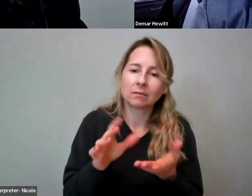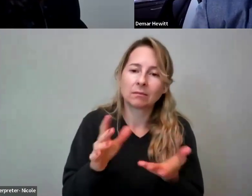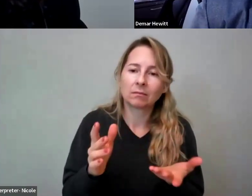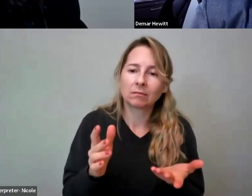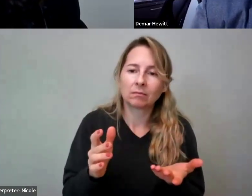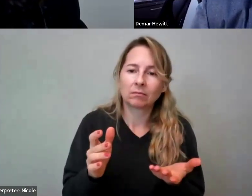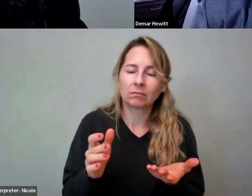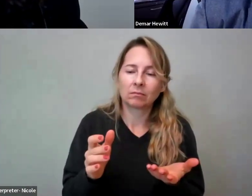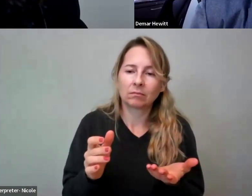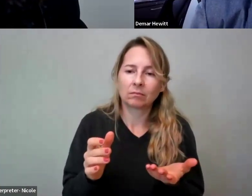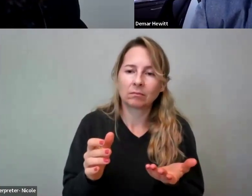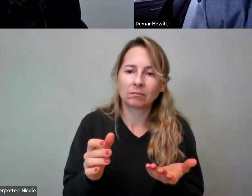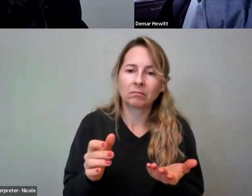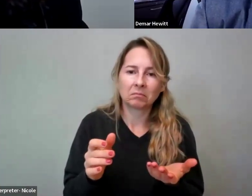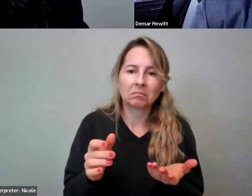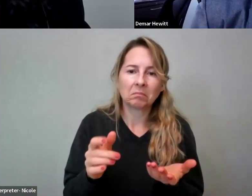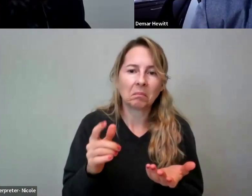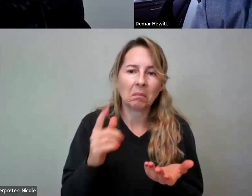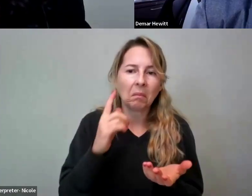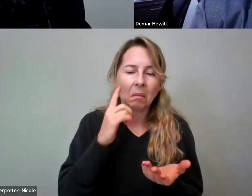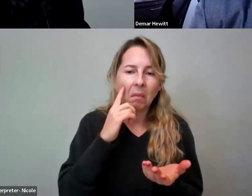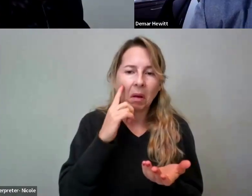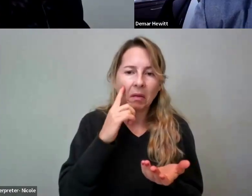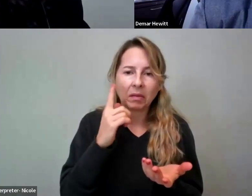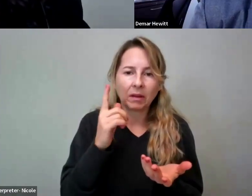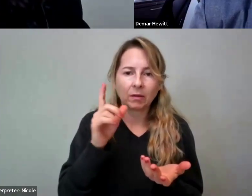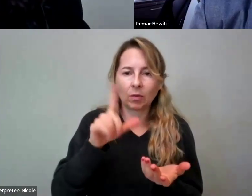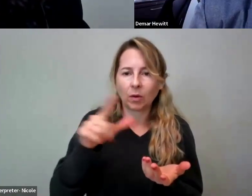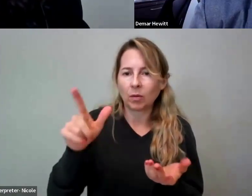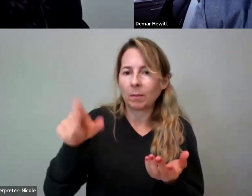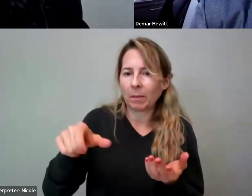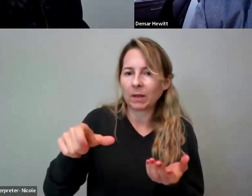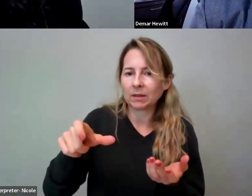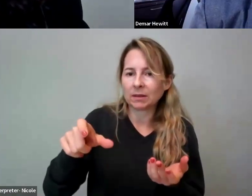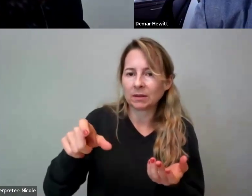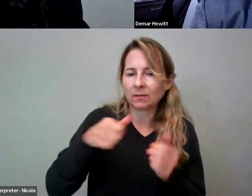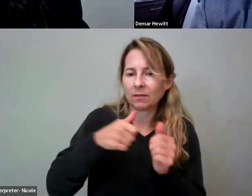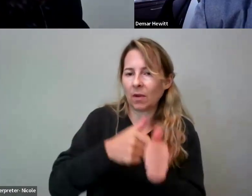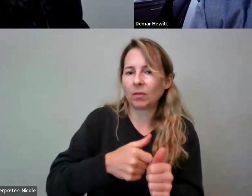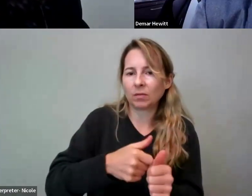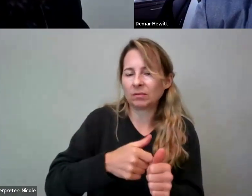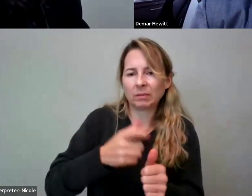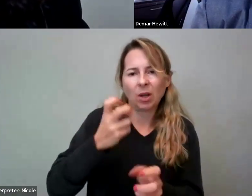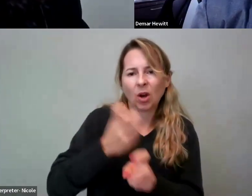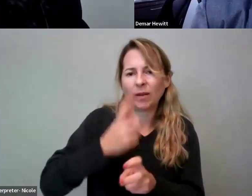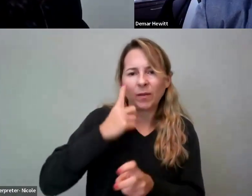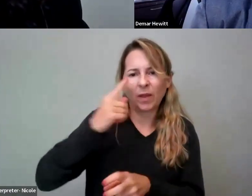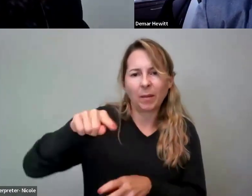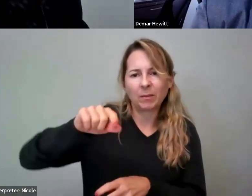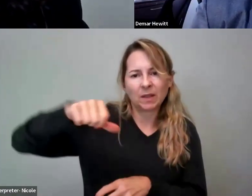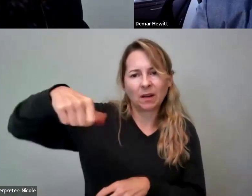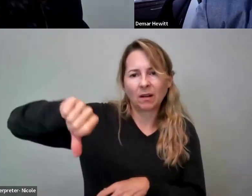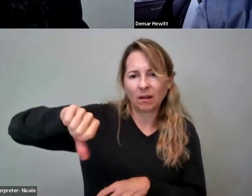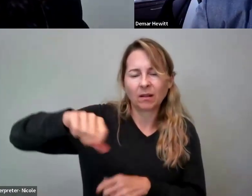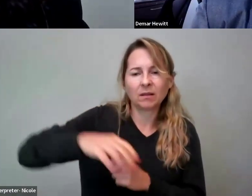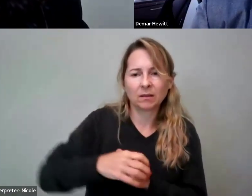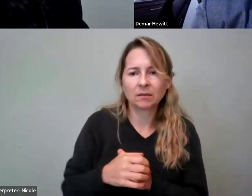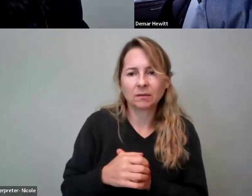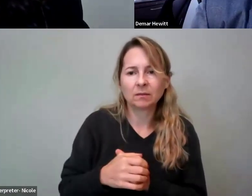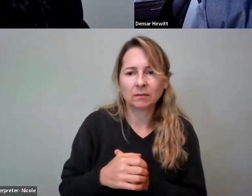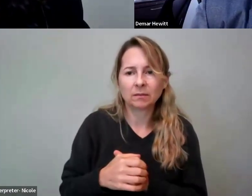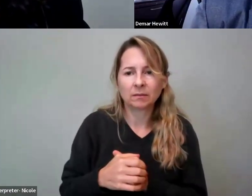would be difficult to plead undue hardship and deny that I will continue to talk to